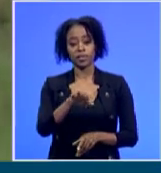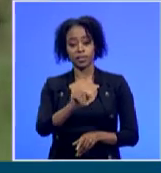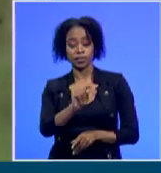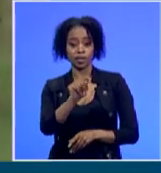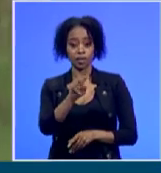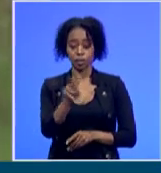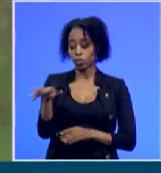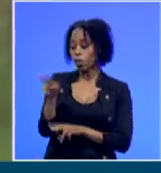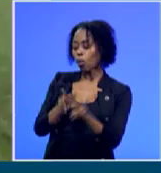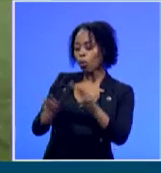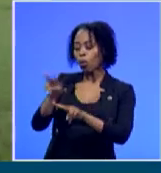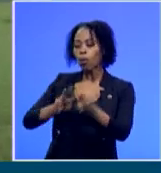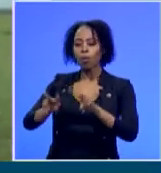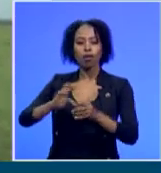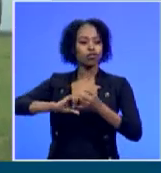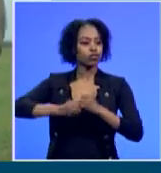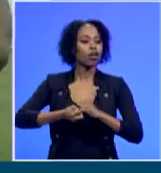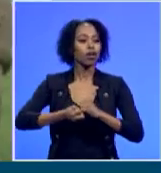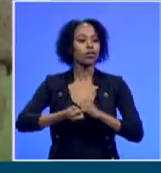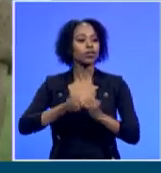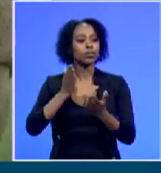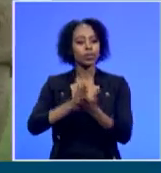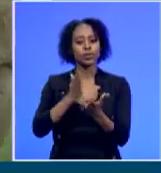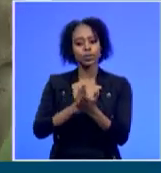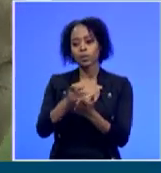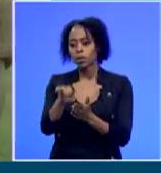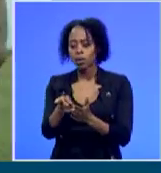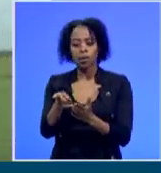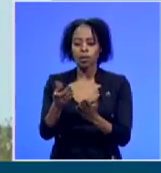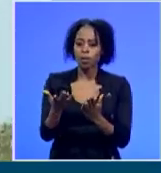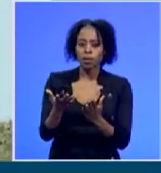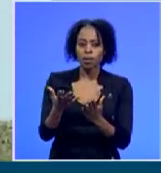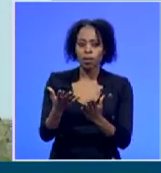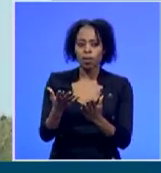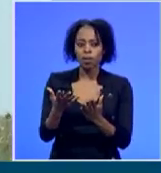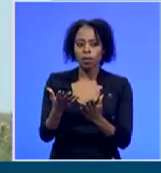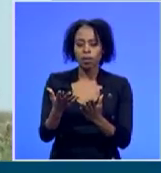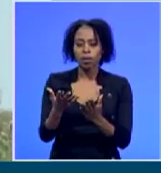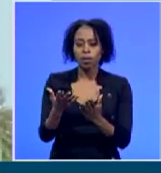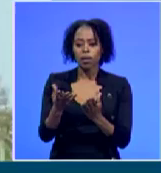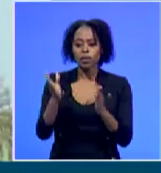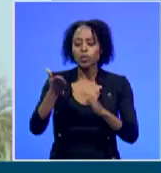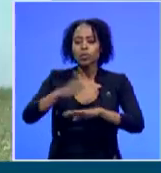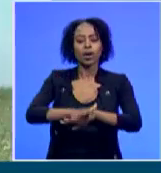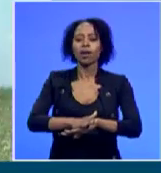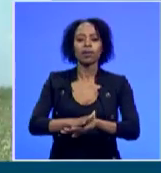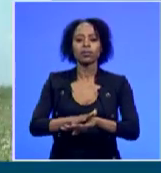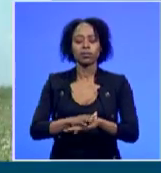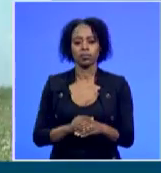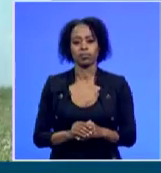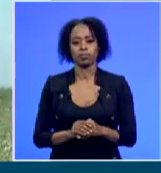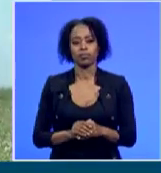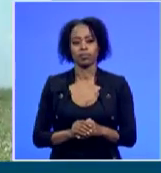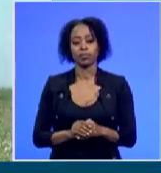Zachariah Mutai, has been fighting to prevent this endangered species from going completely extinct. The